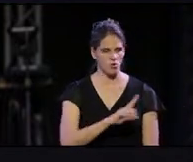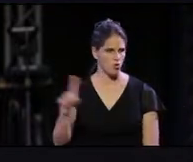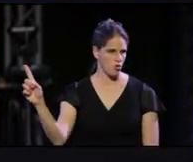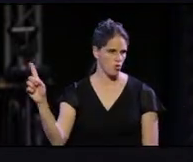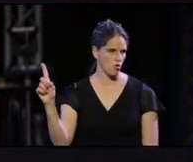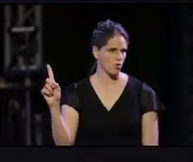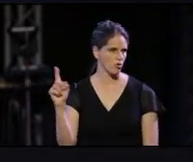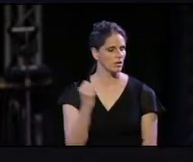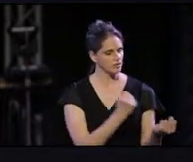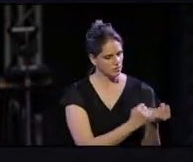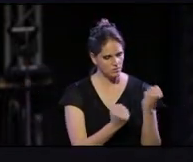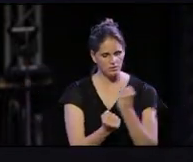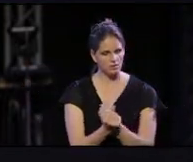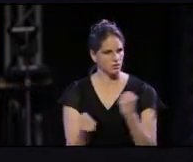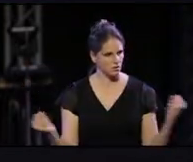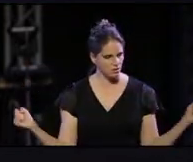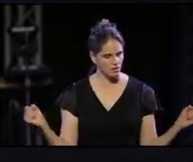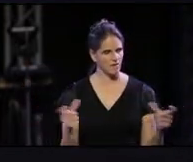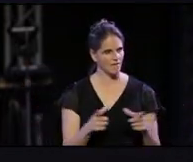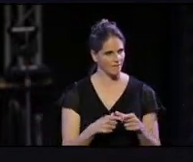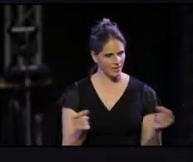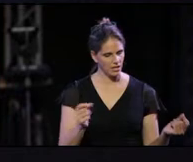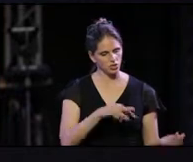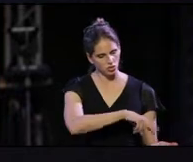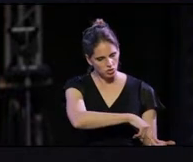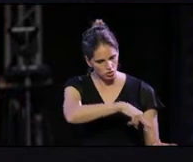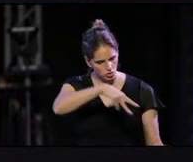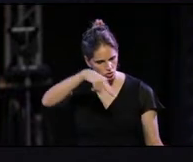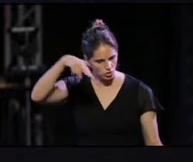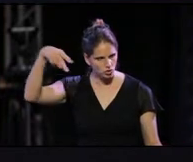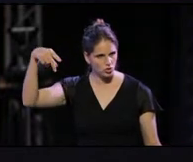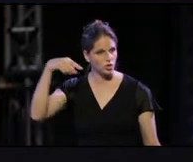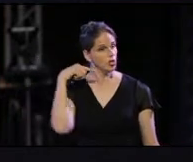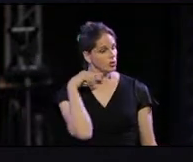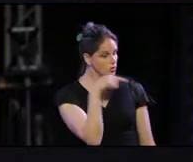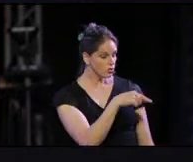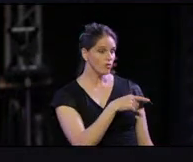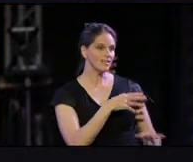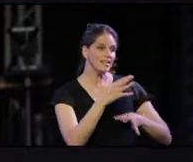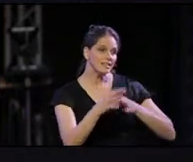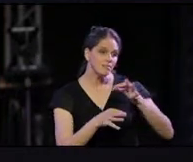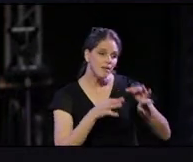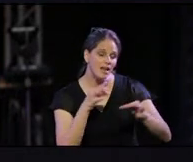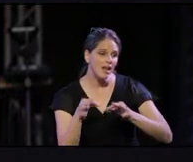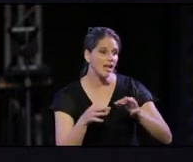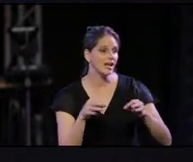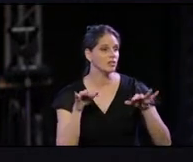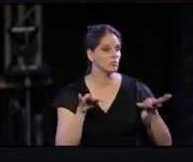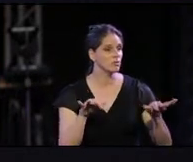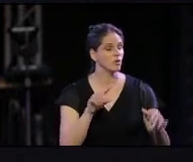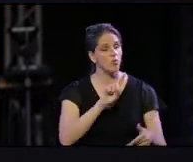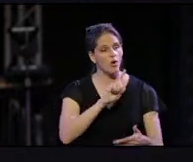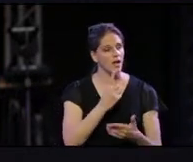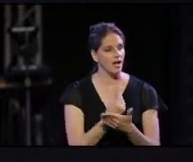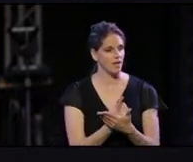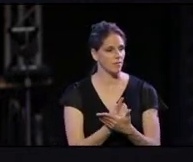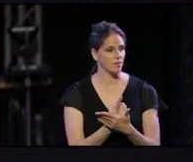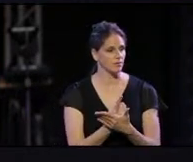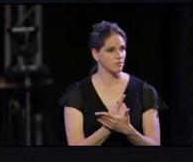people." This proof of life doesn't just stop with me.